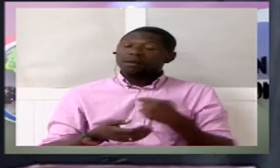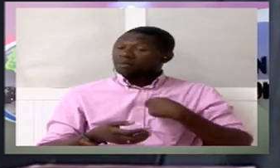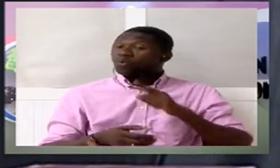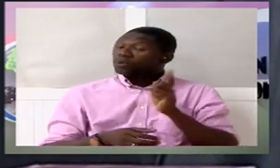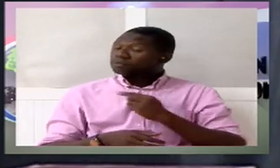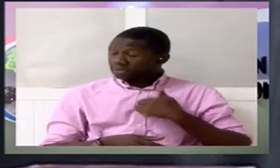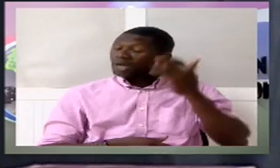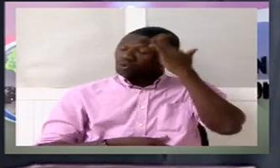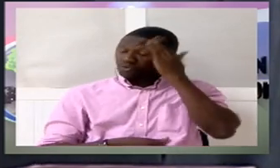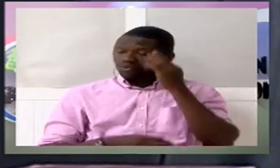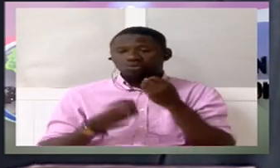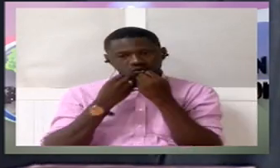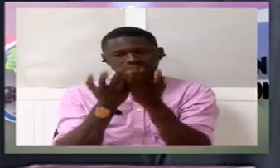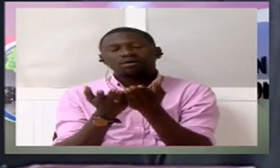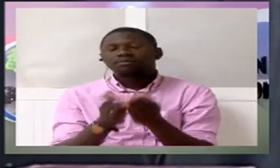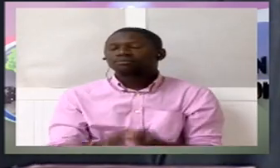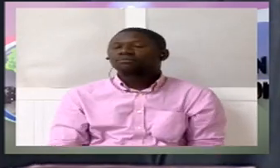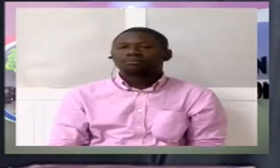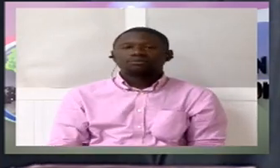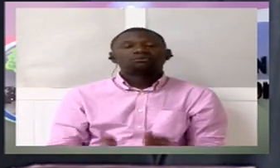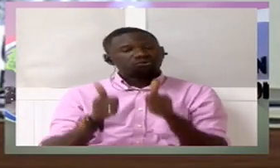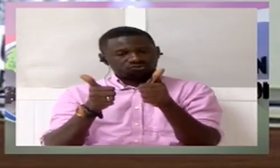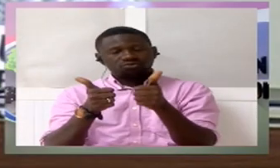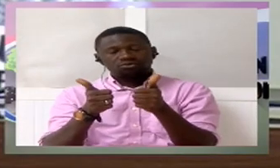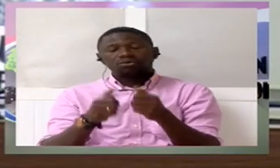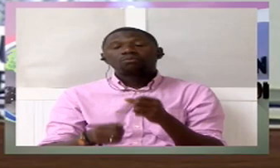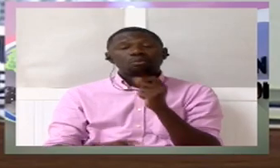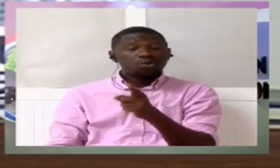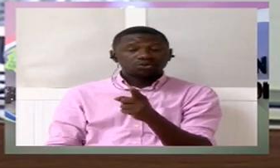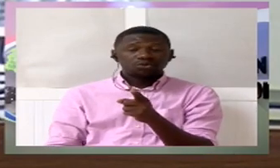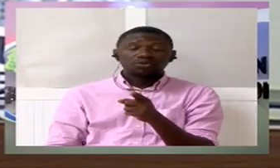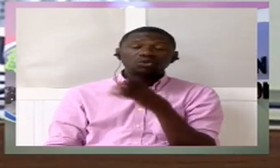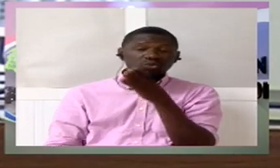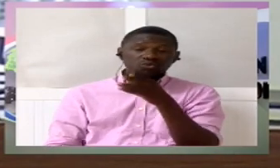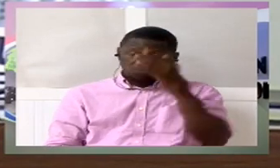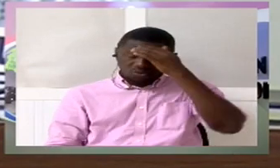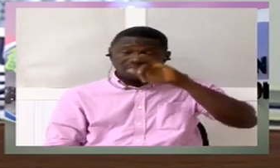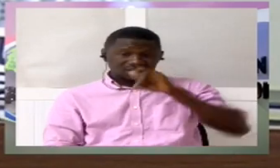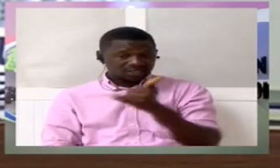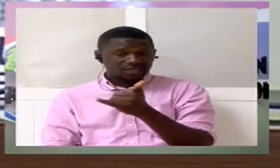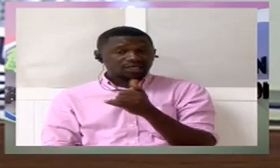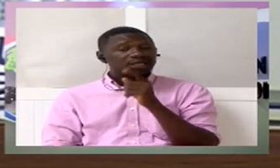far as I know. Good. But you would agree that,